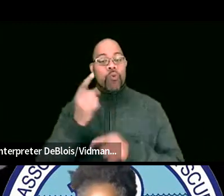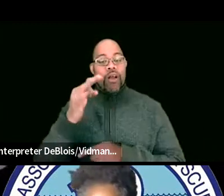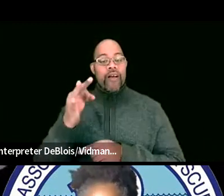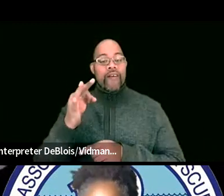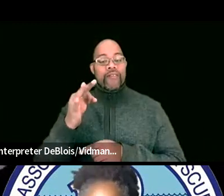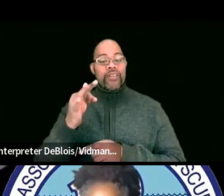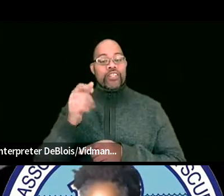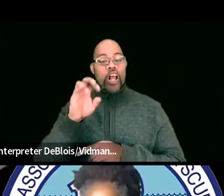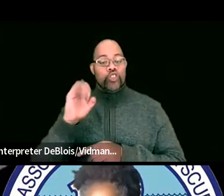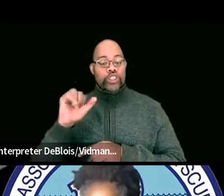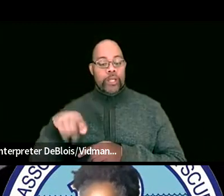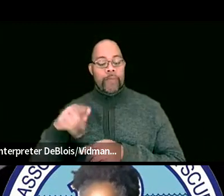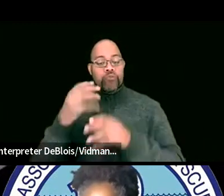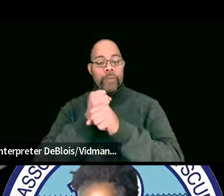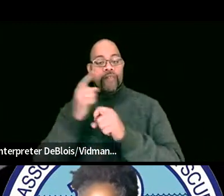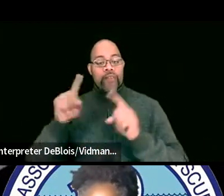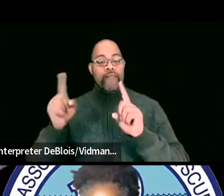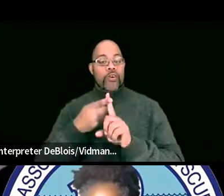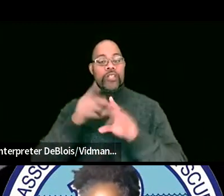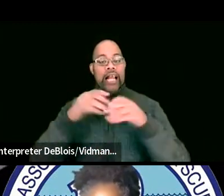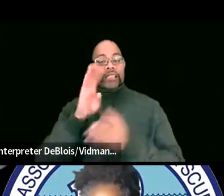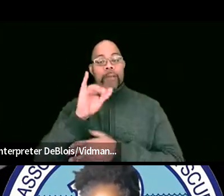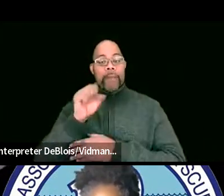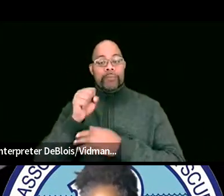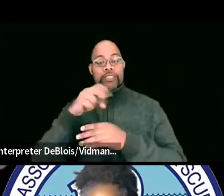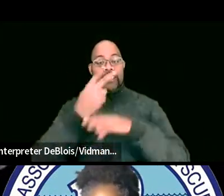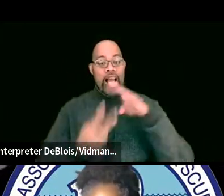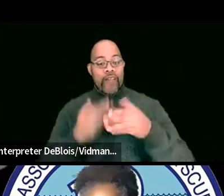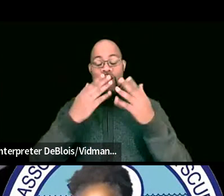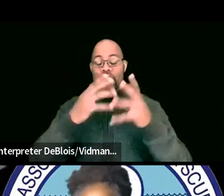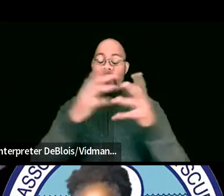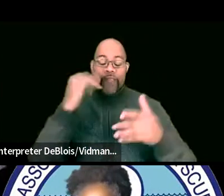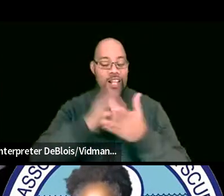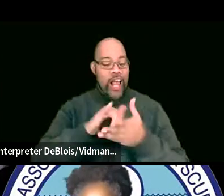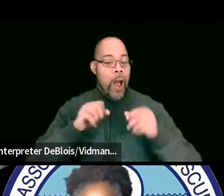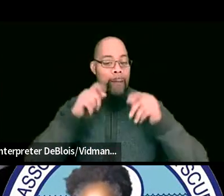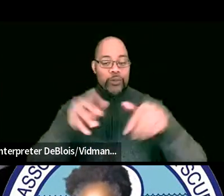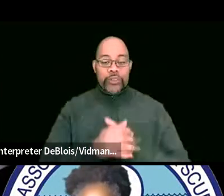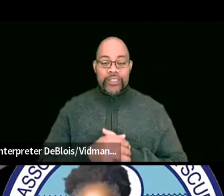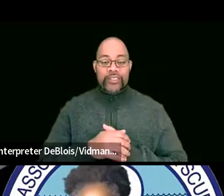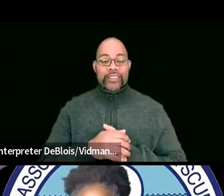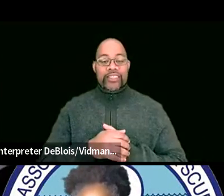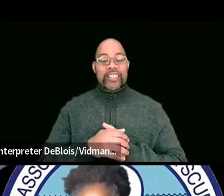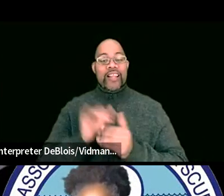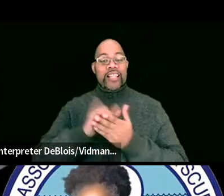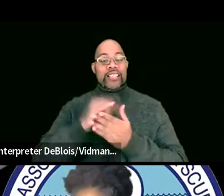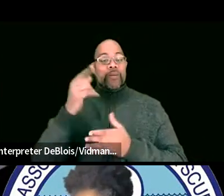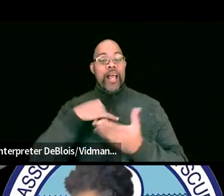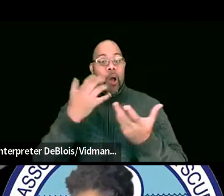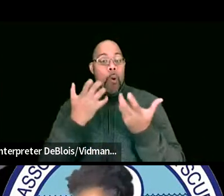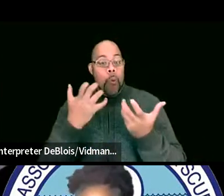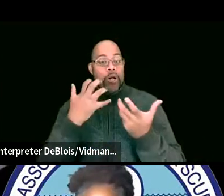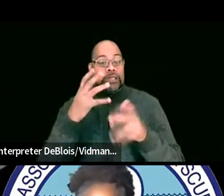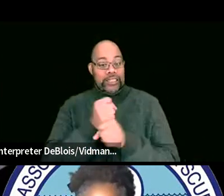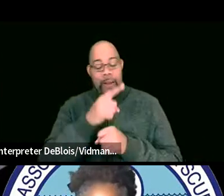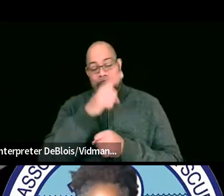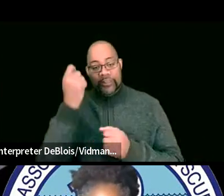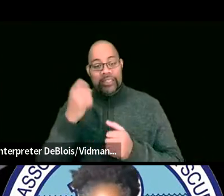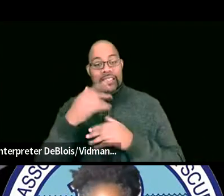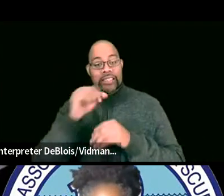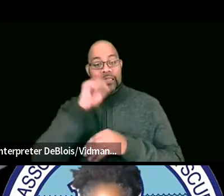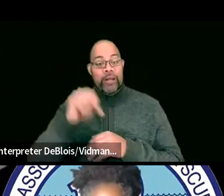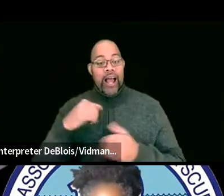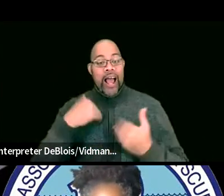scholarship recipients for the first class of BIMS divers. So thank y'all so much for that opportunity. It had been something that I've been wanting to get because next semester